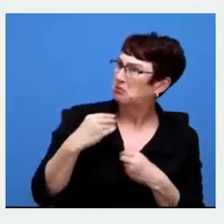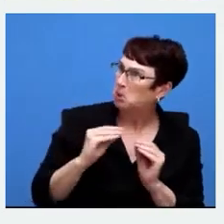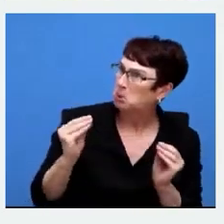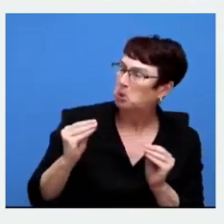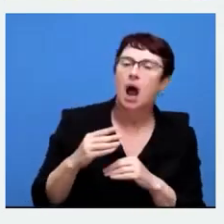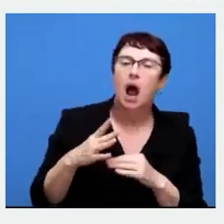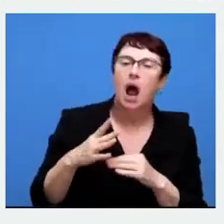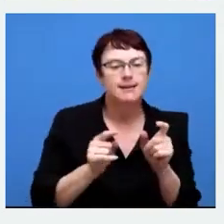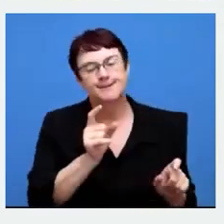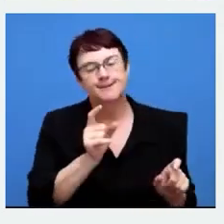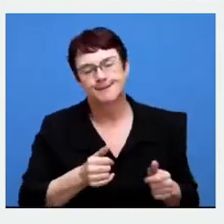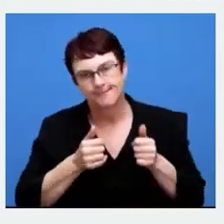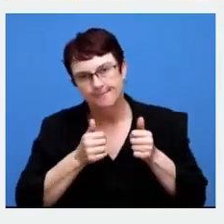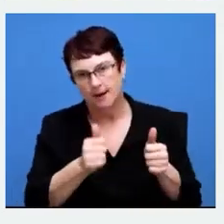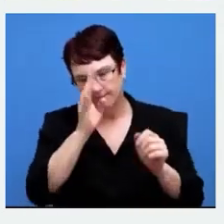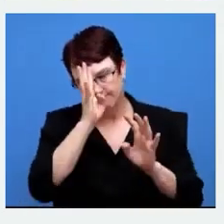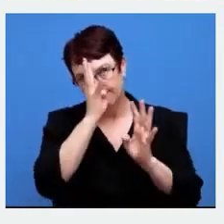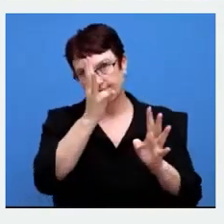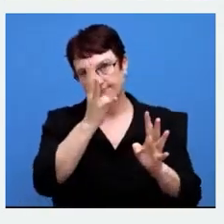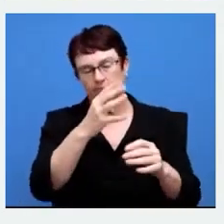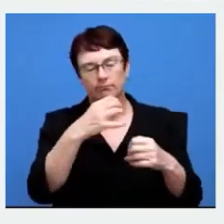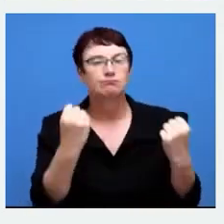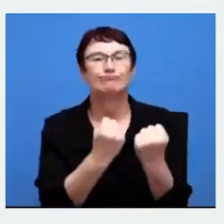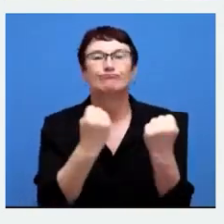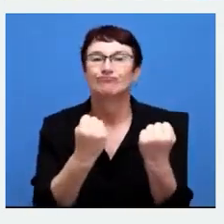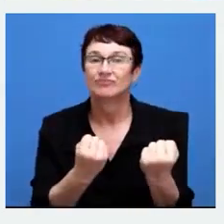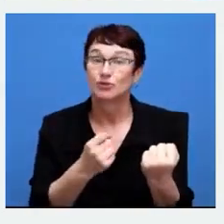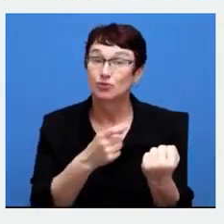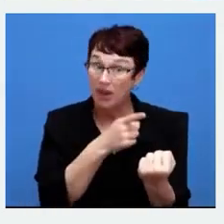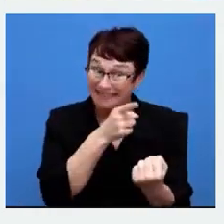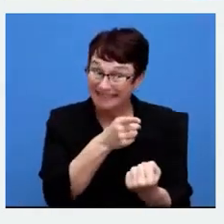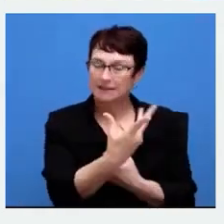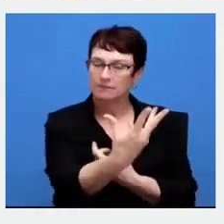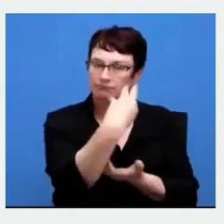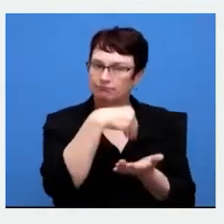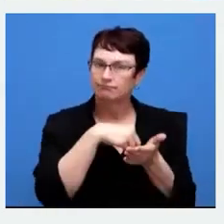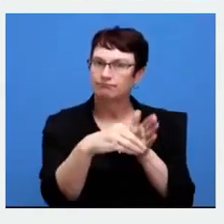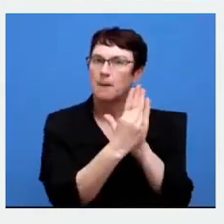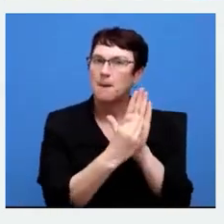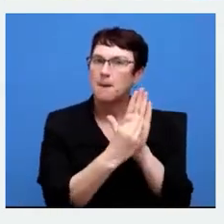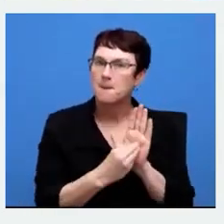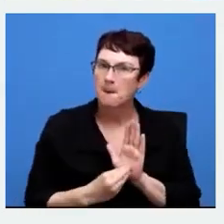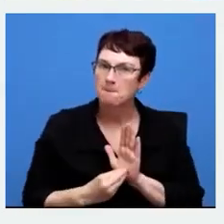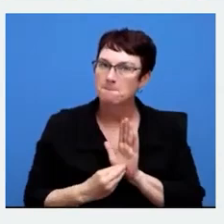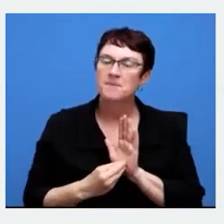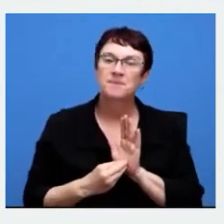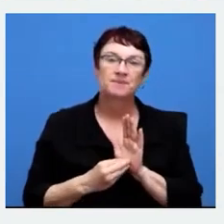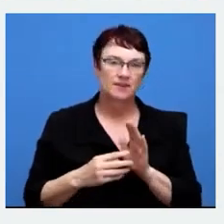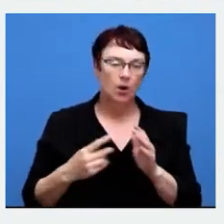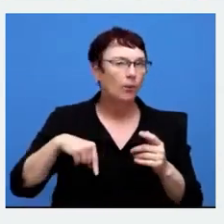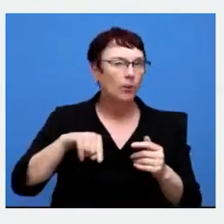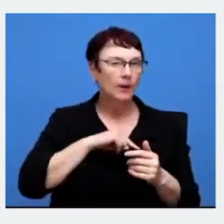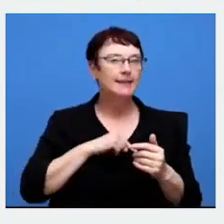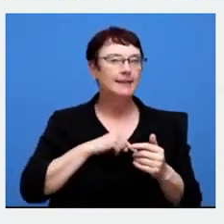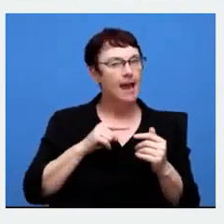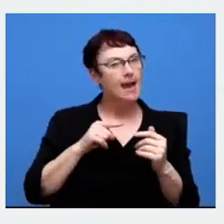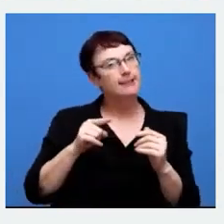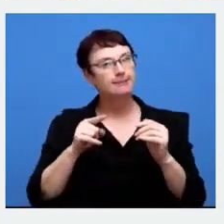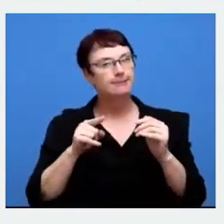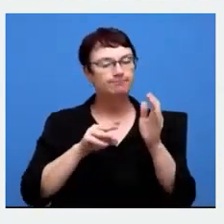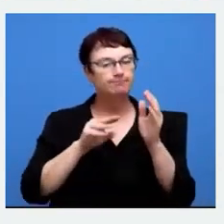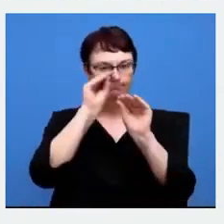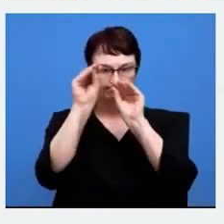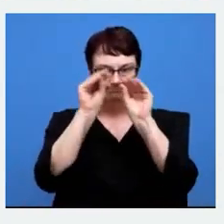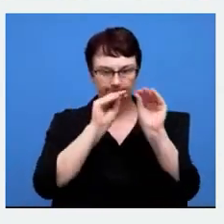So the objective, let's say, is to gain a deeper insight into gender disparities and the